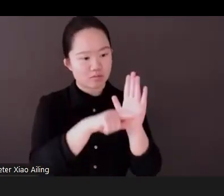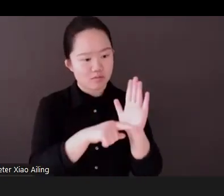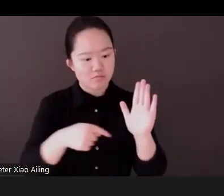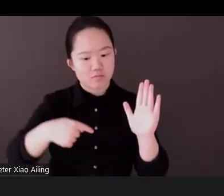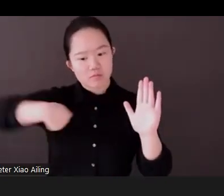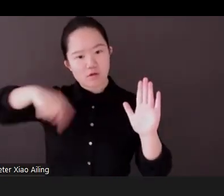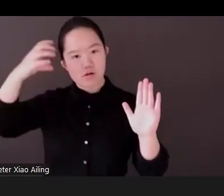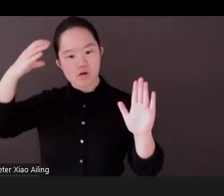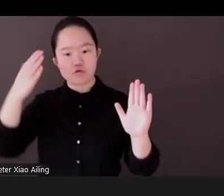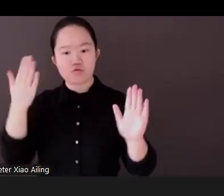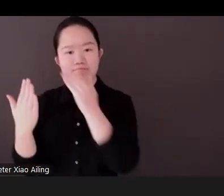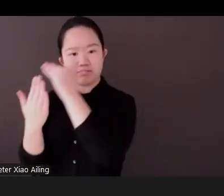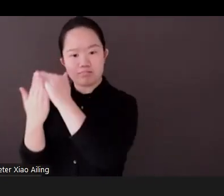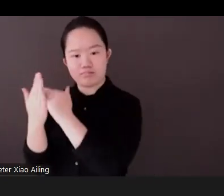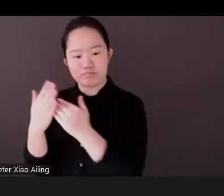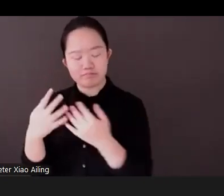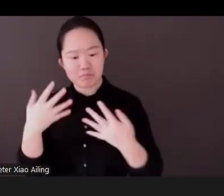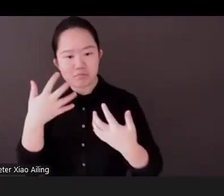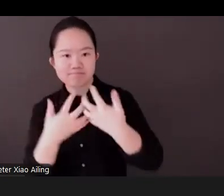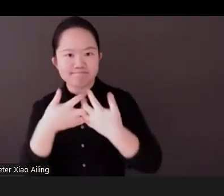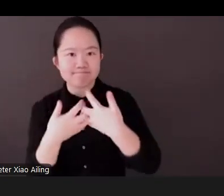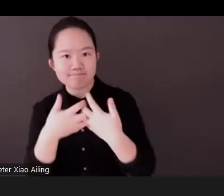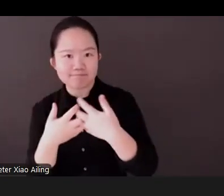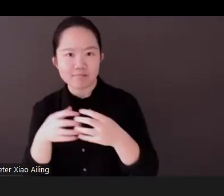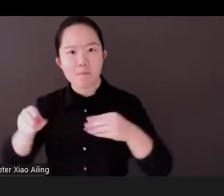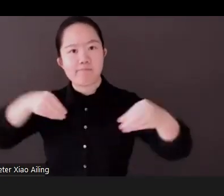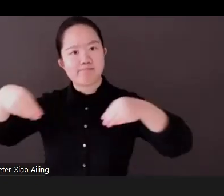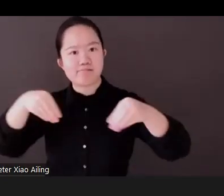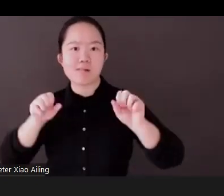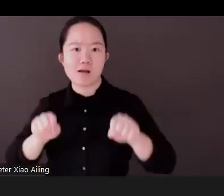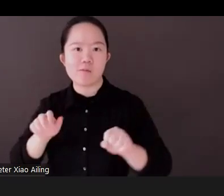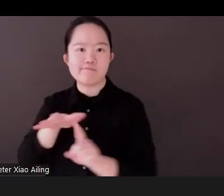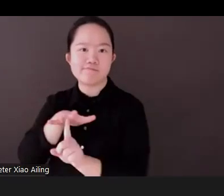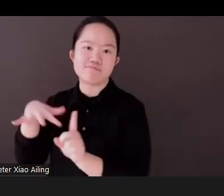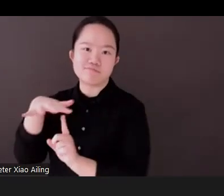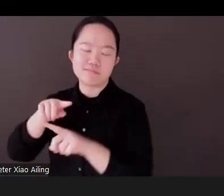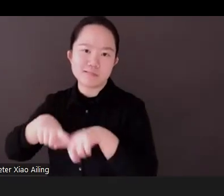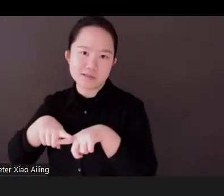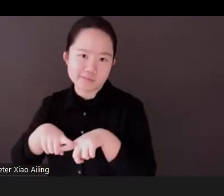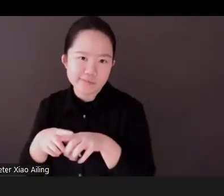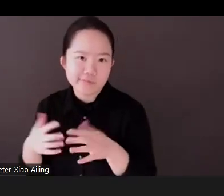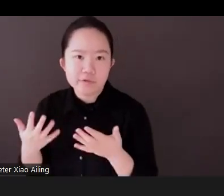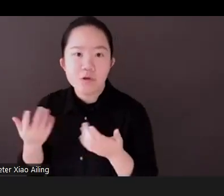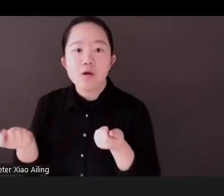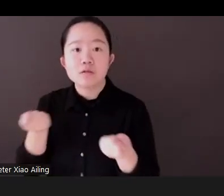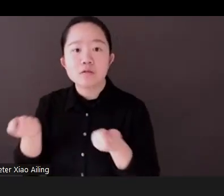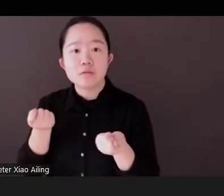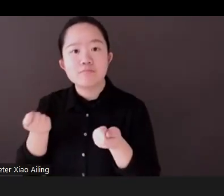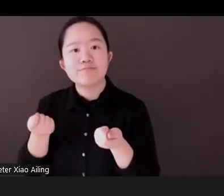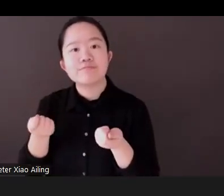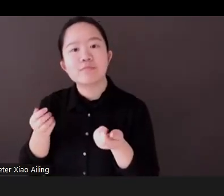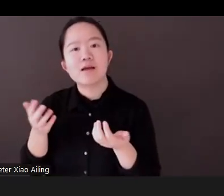different countries, but still they are separate. So it's not the same thing that is with